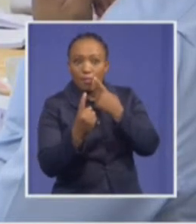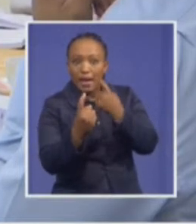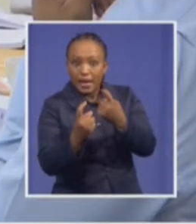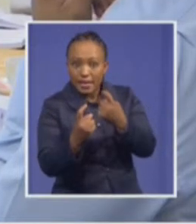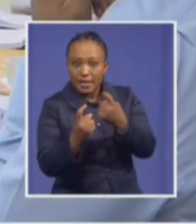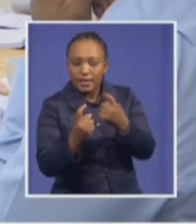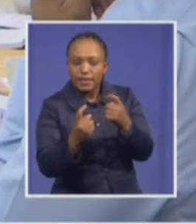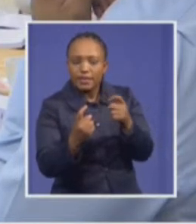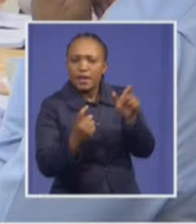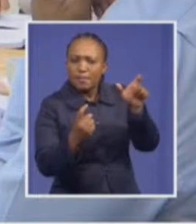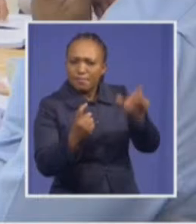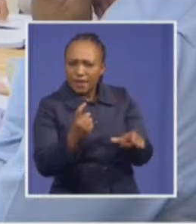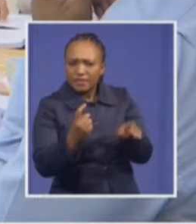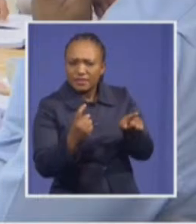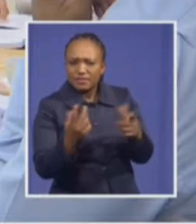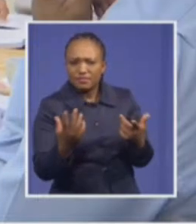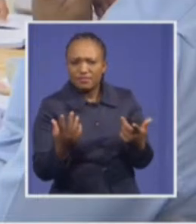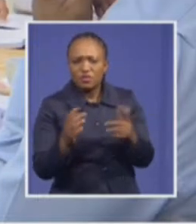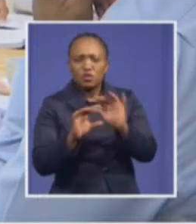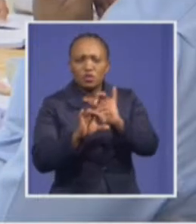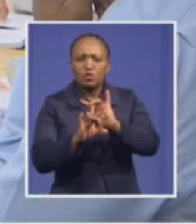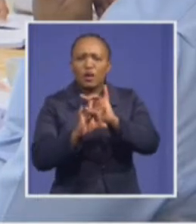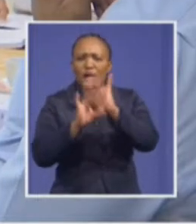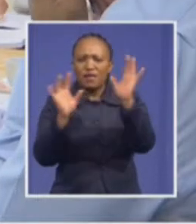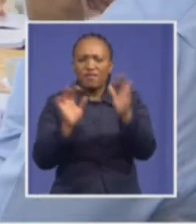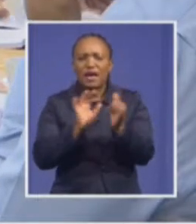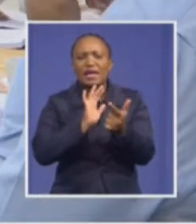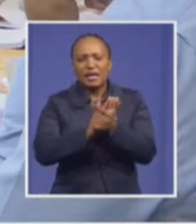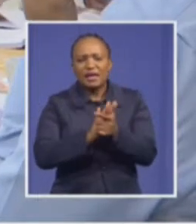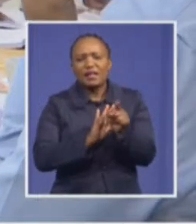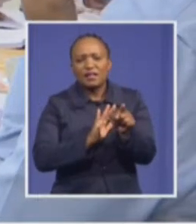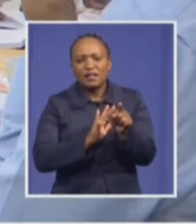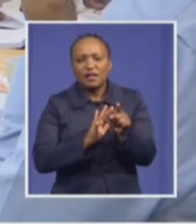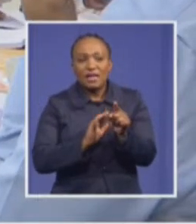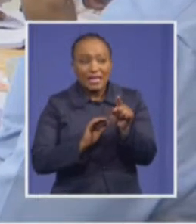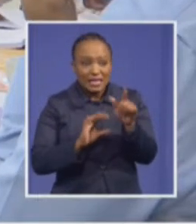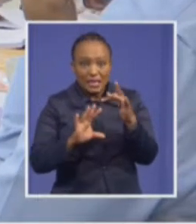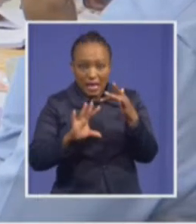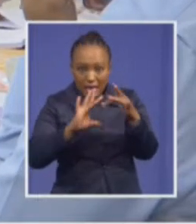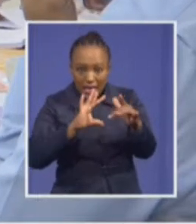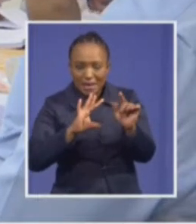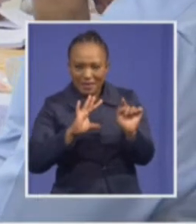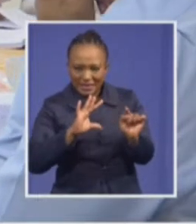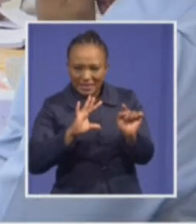legal position. Now, that particular email is sent by